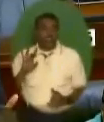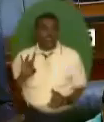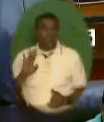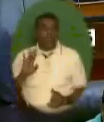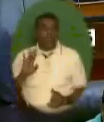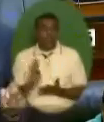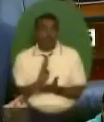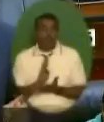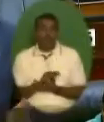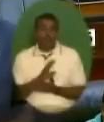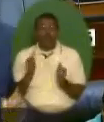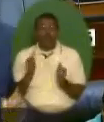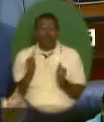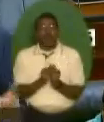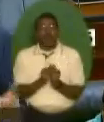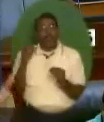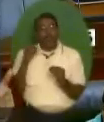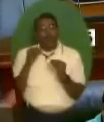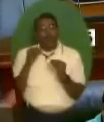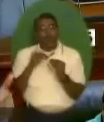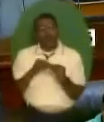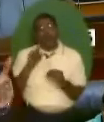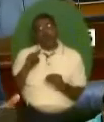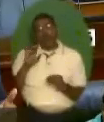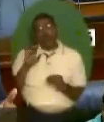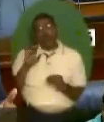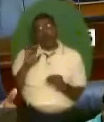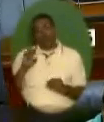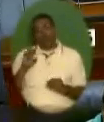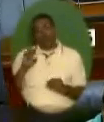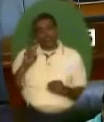but with a surplus of $1.62